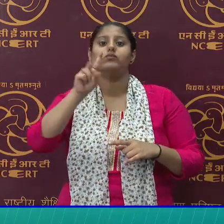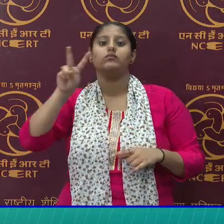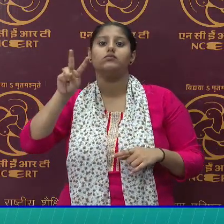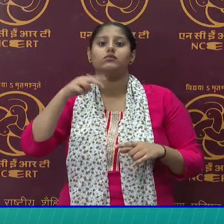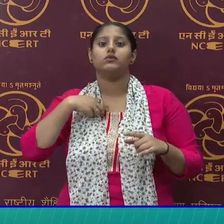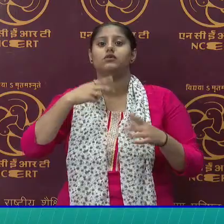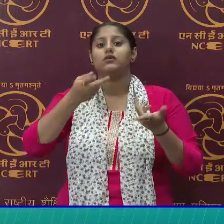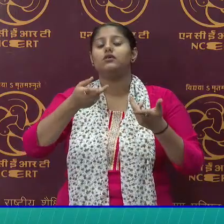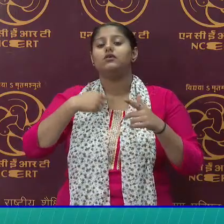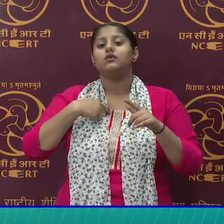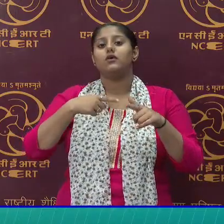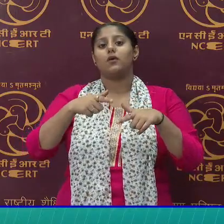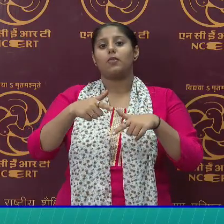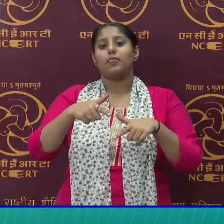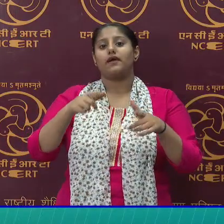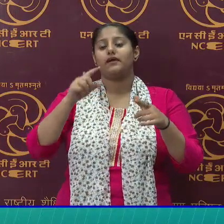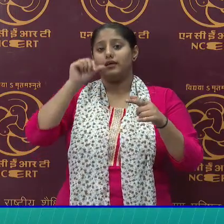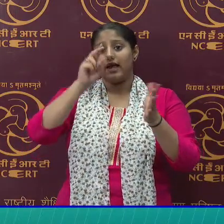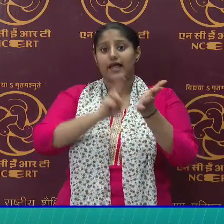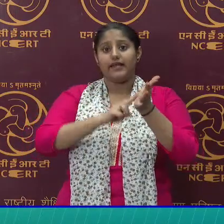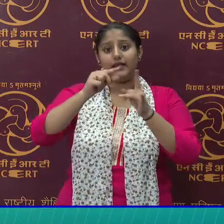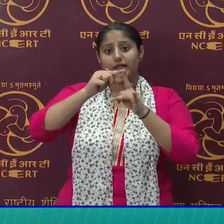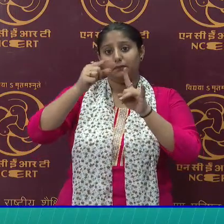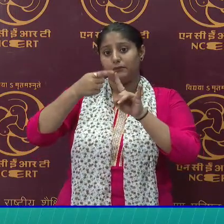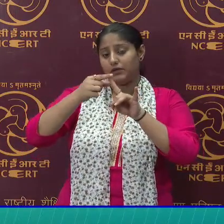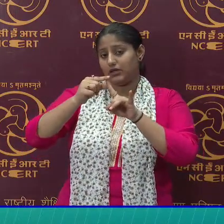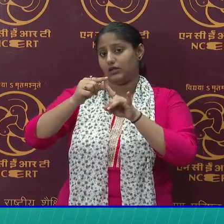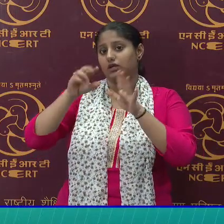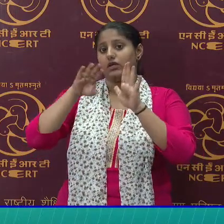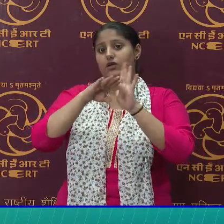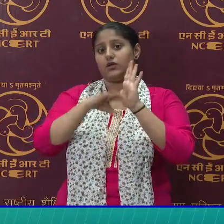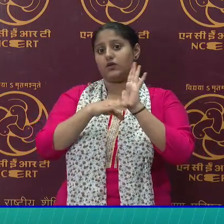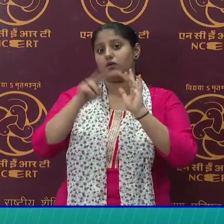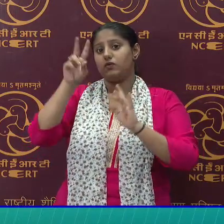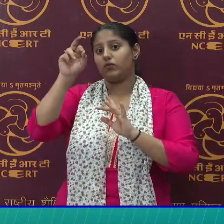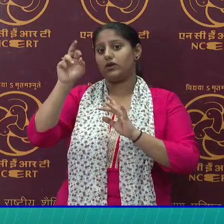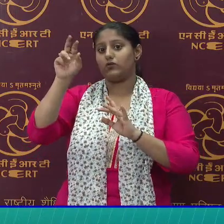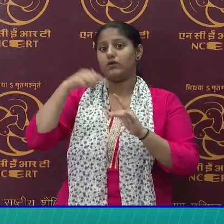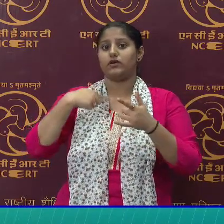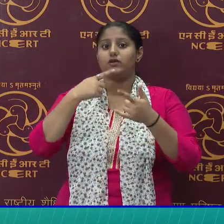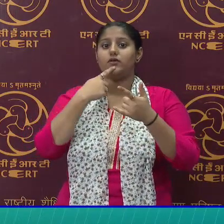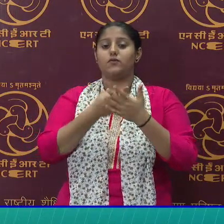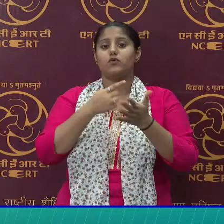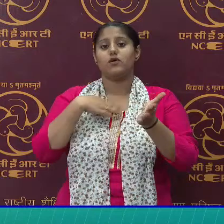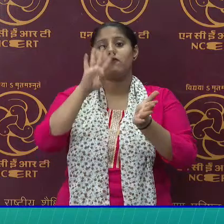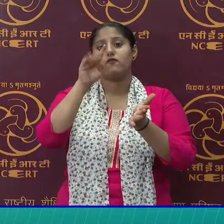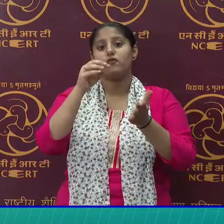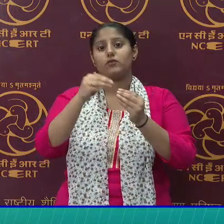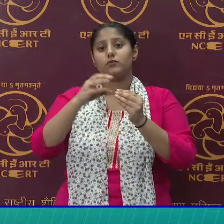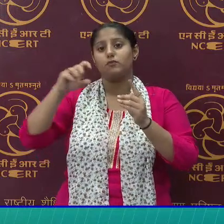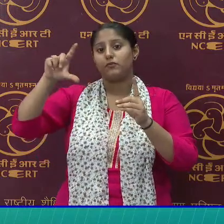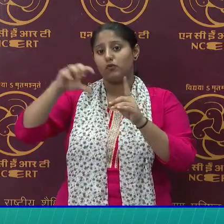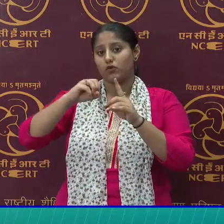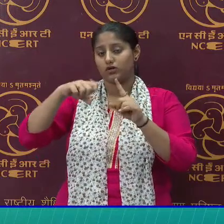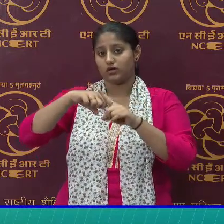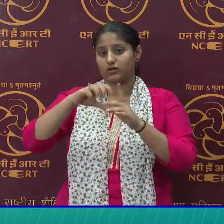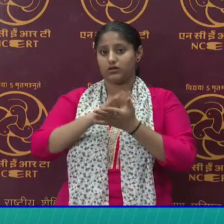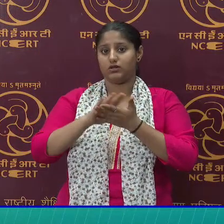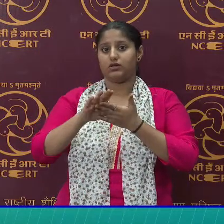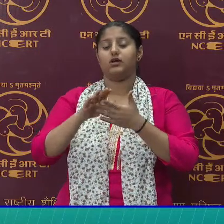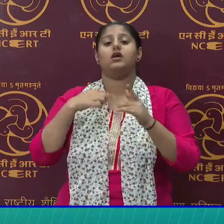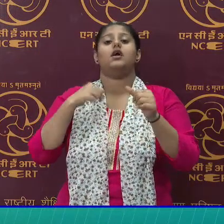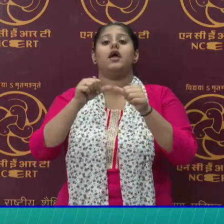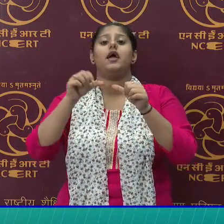National Education Policy calls for the 4 block approach, which we shall be touching upon. L2